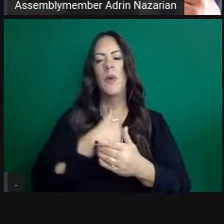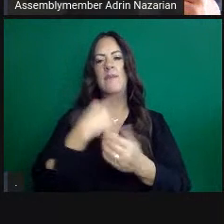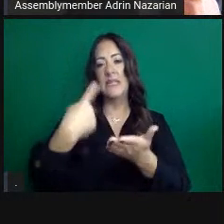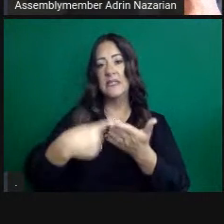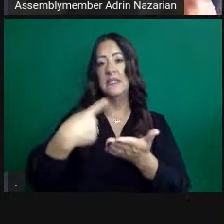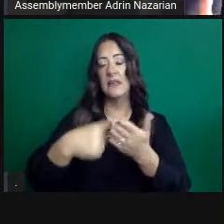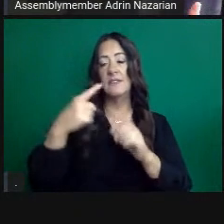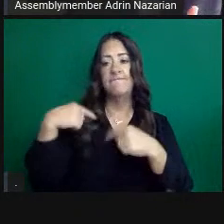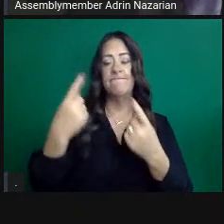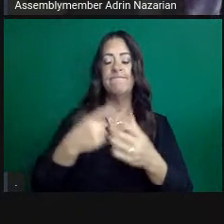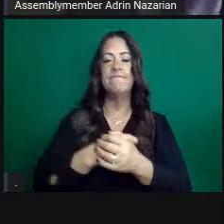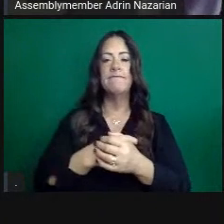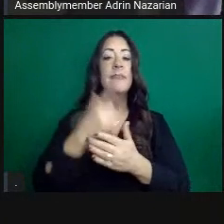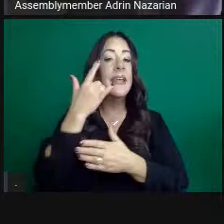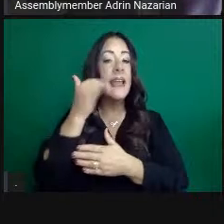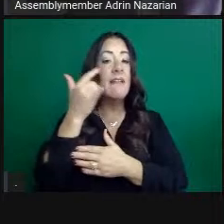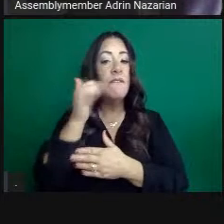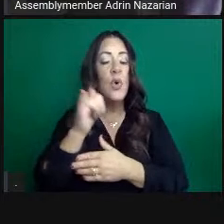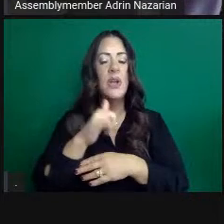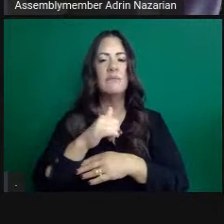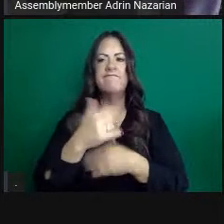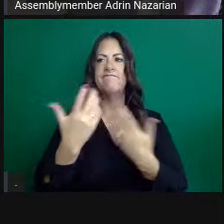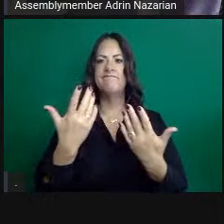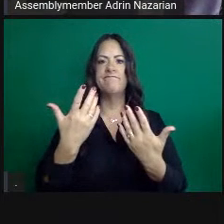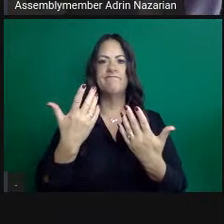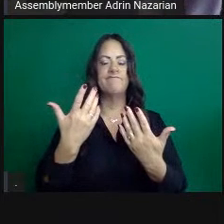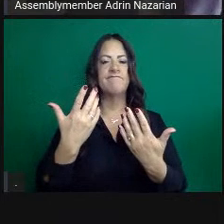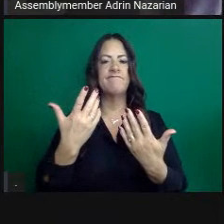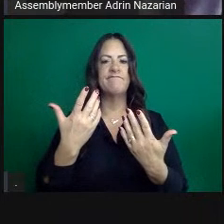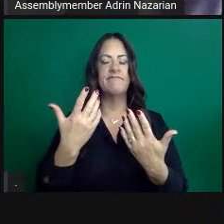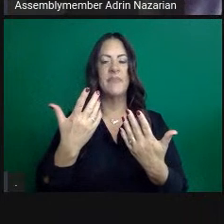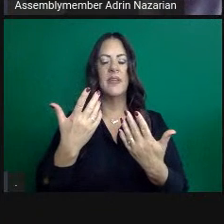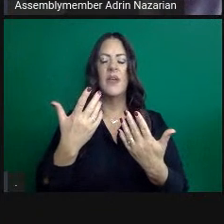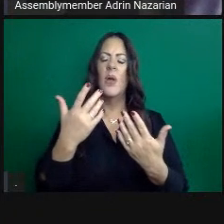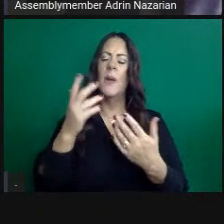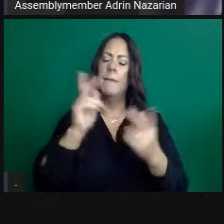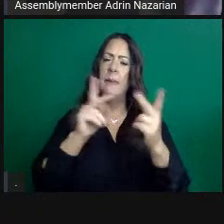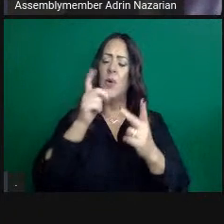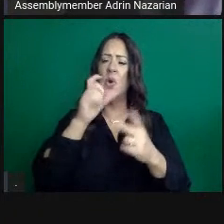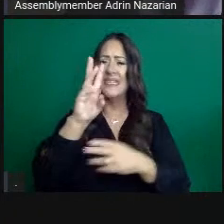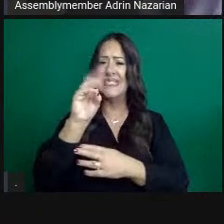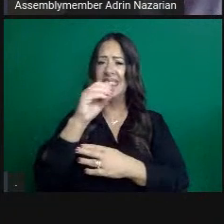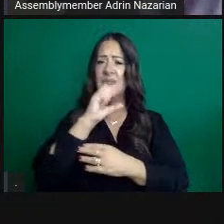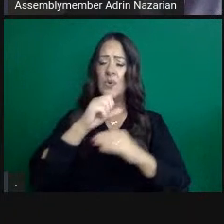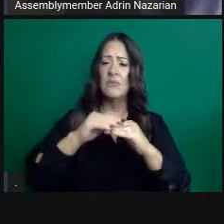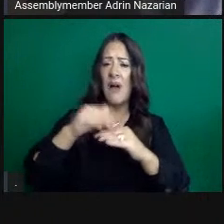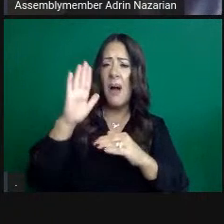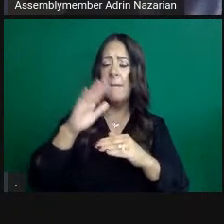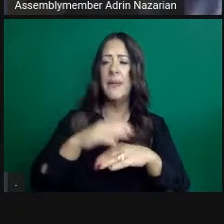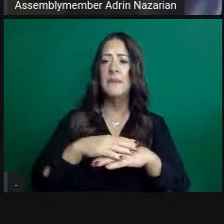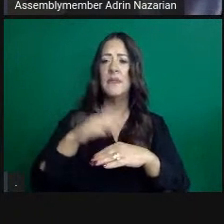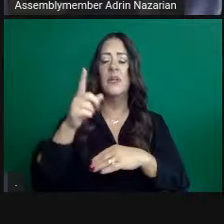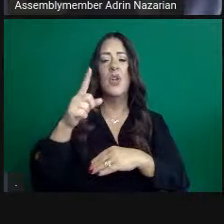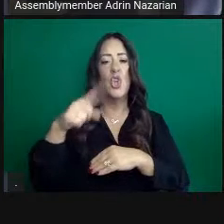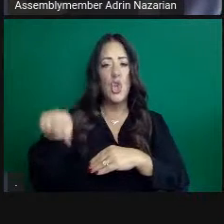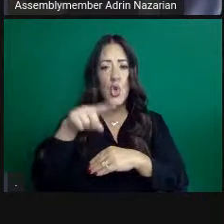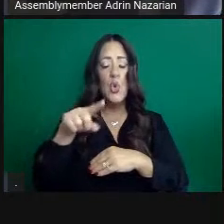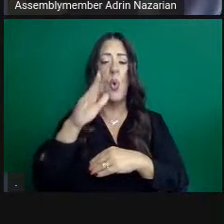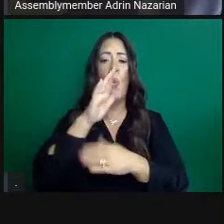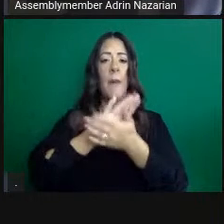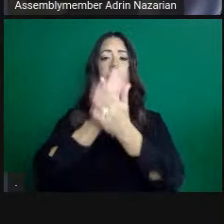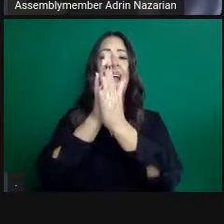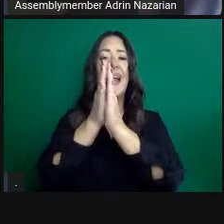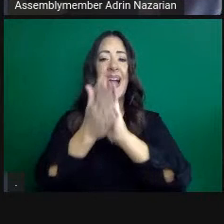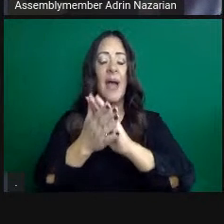all, California's 60-year-old plus population is on trajectory to make up 25% of the